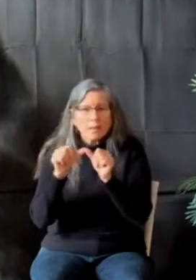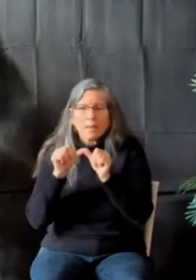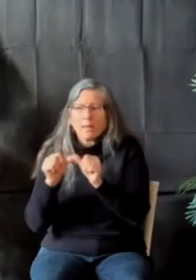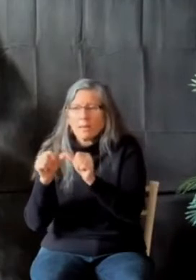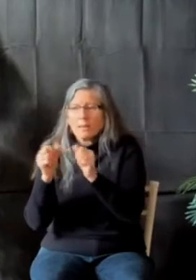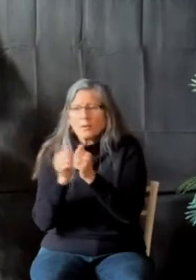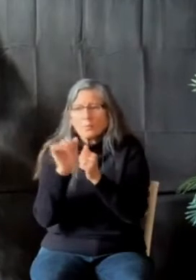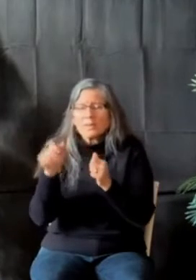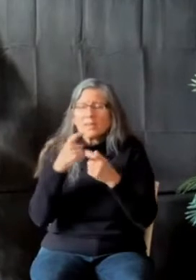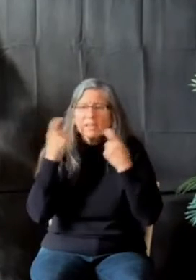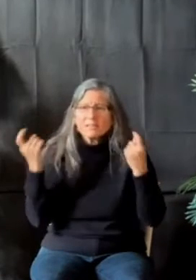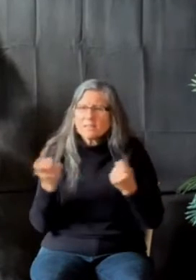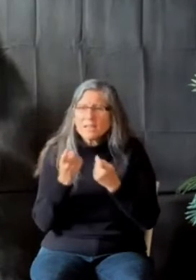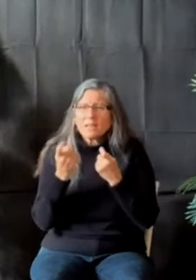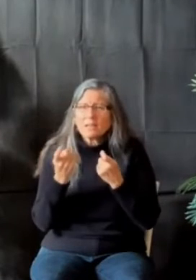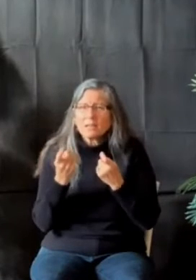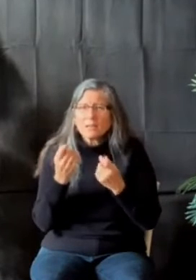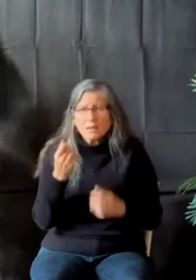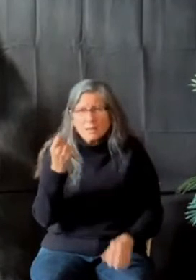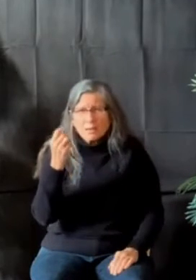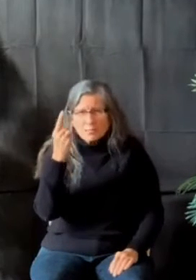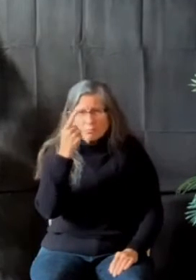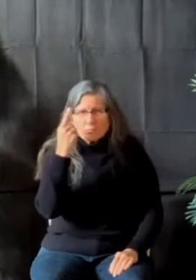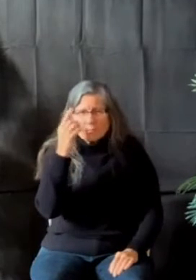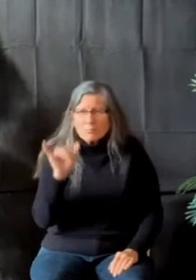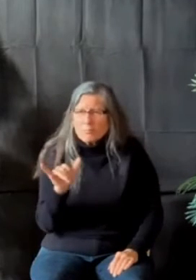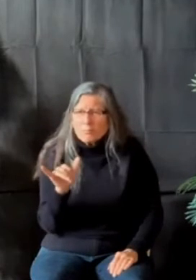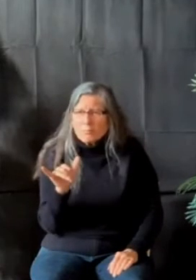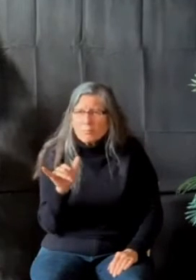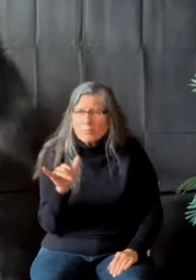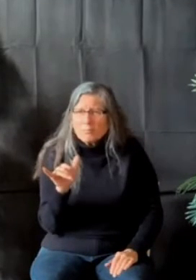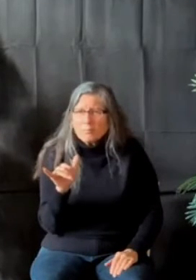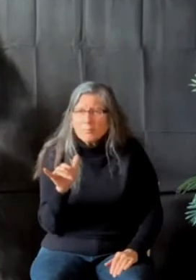live in that sinful state. You ever wonder that?